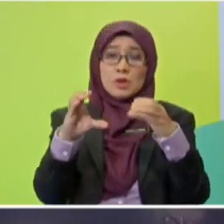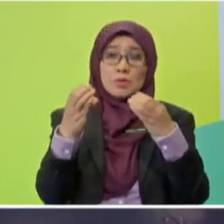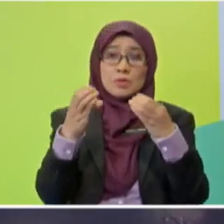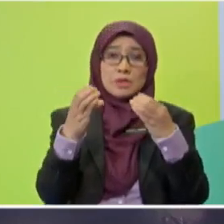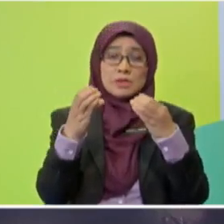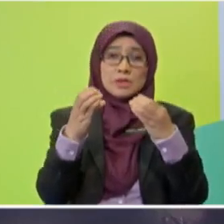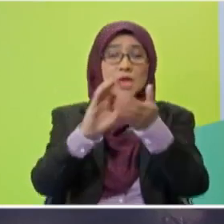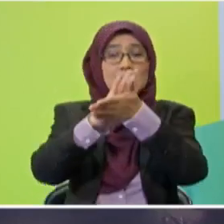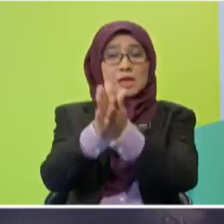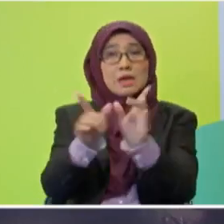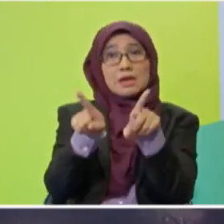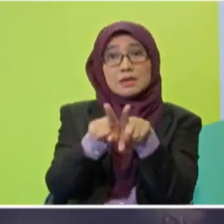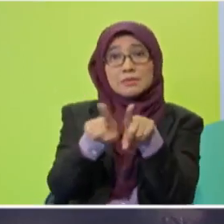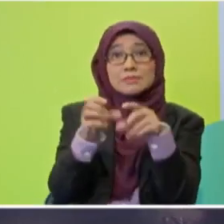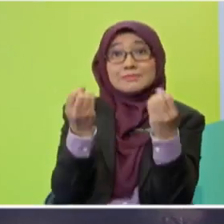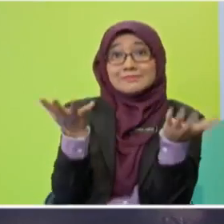mix it. I don't know.